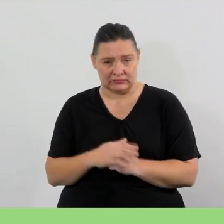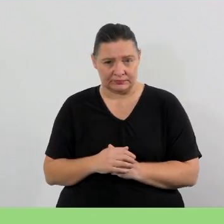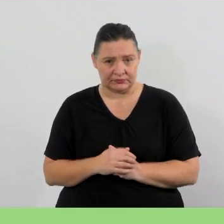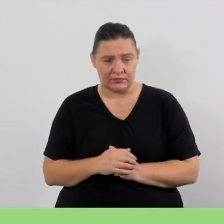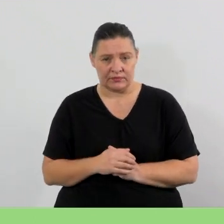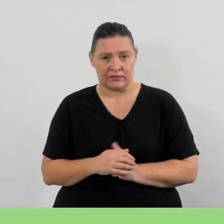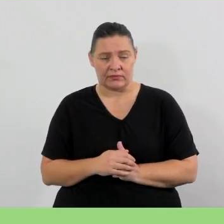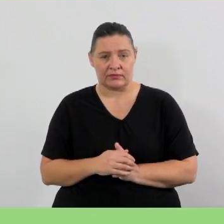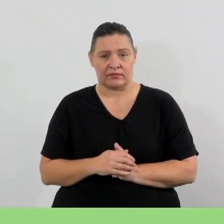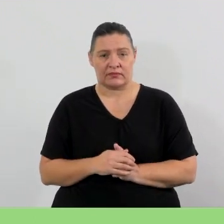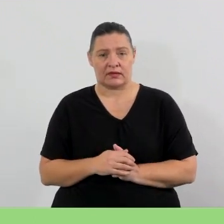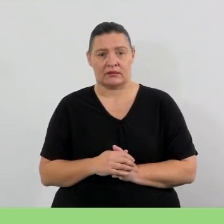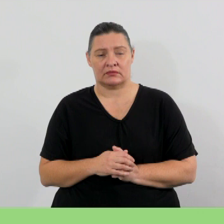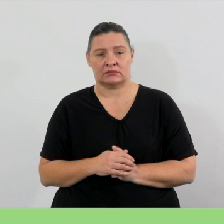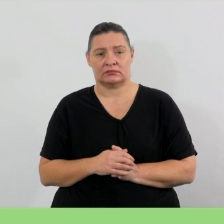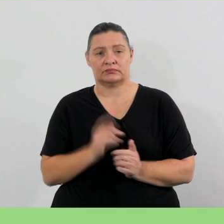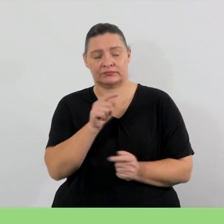what? They